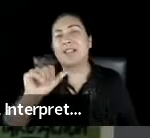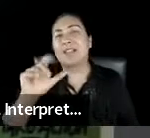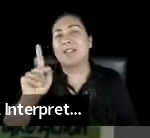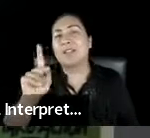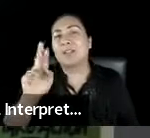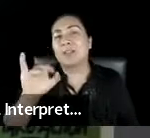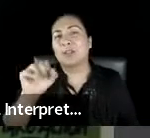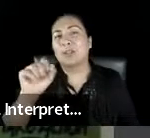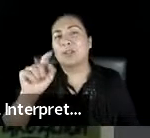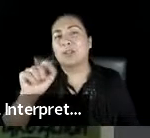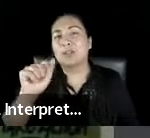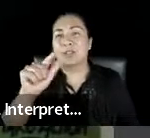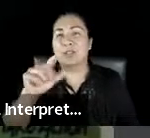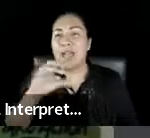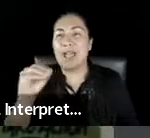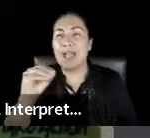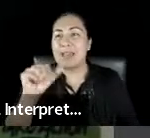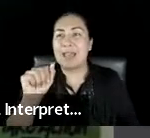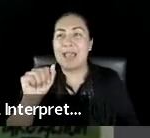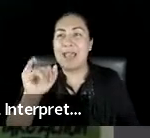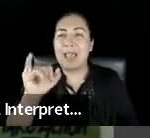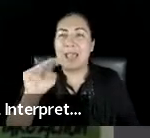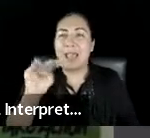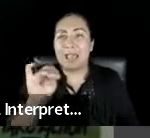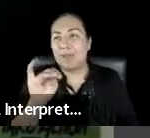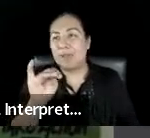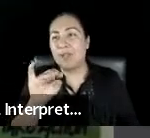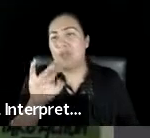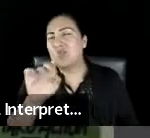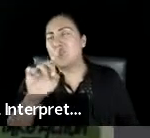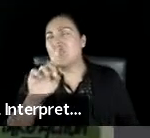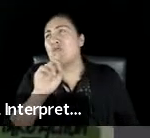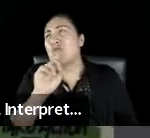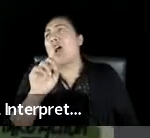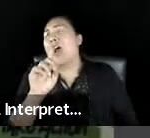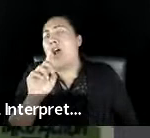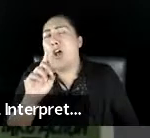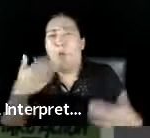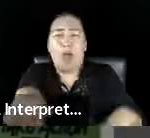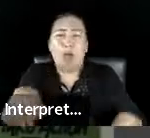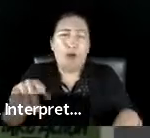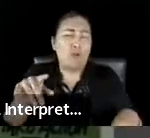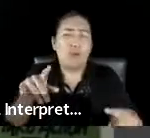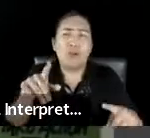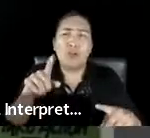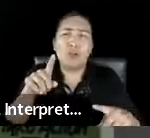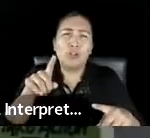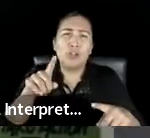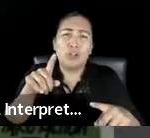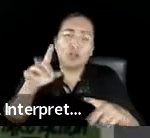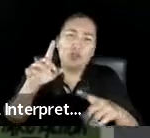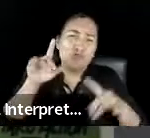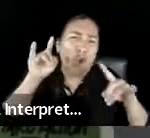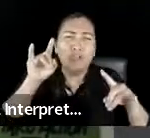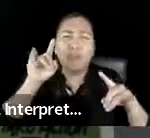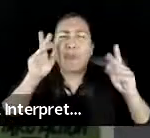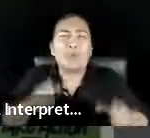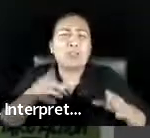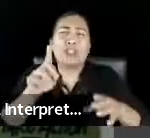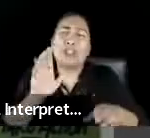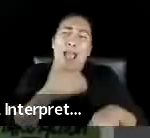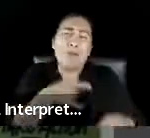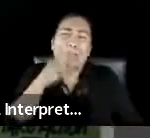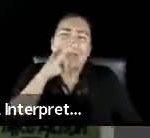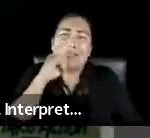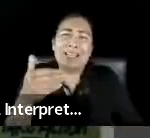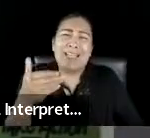Amy Patati. You are just a rock star, and our kiddos in general are just so blessed to have educators like you guiding them on the